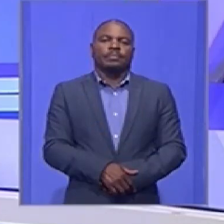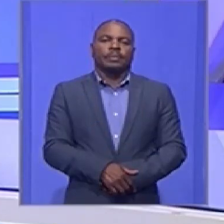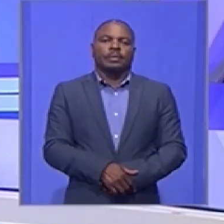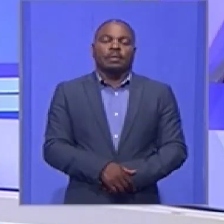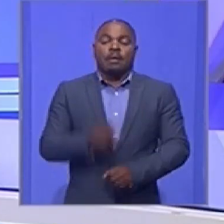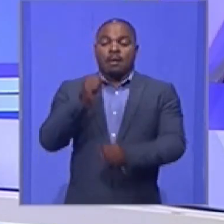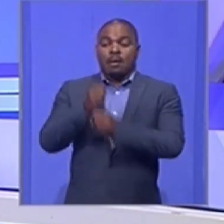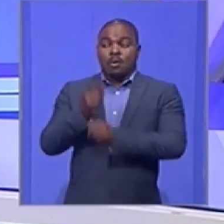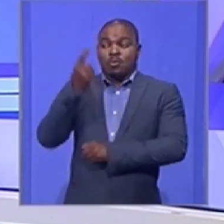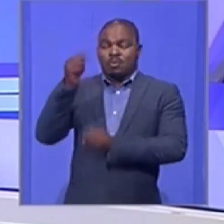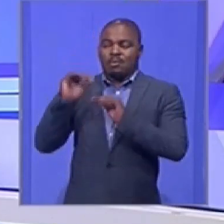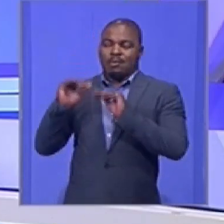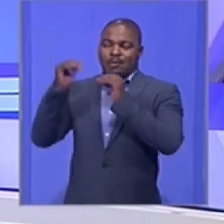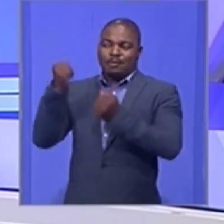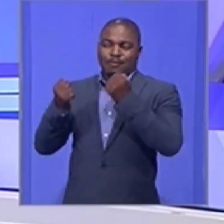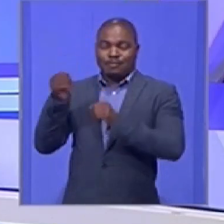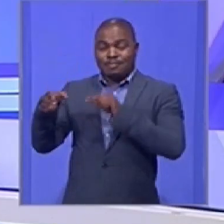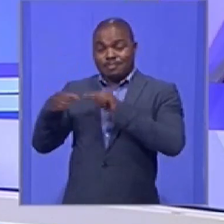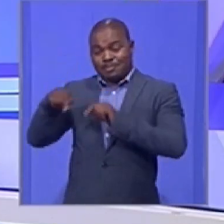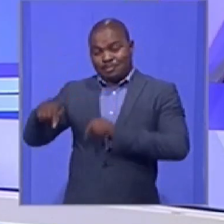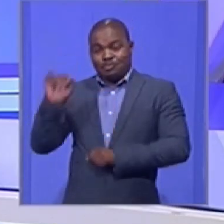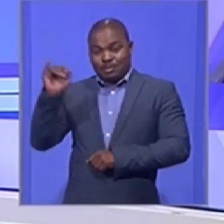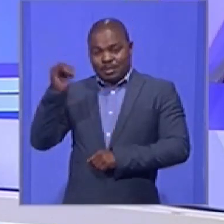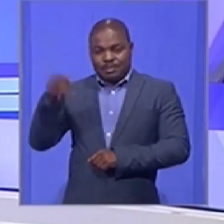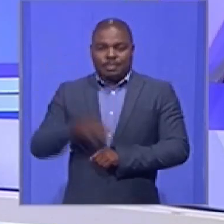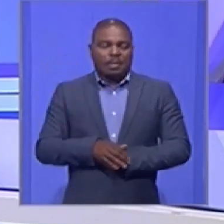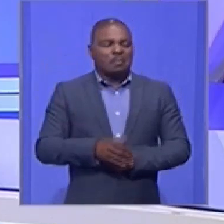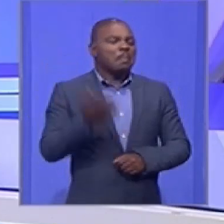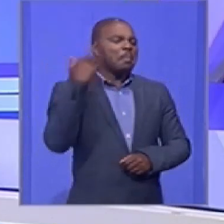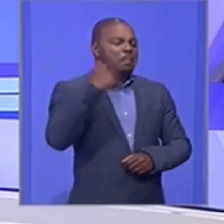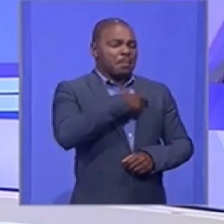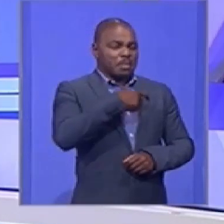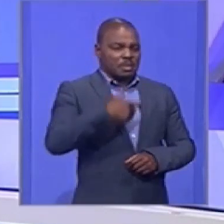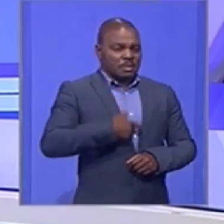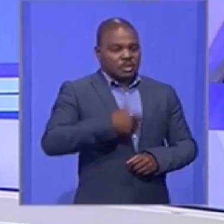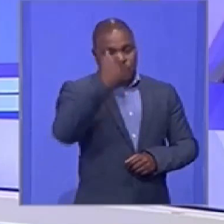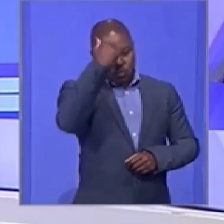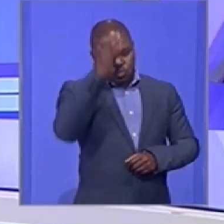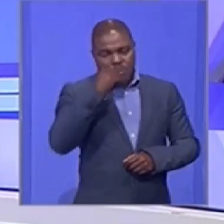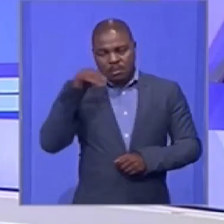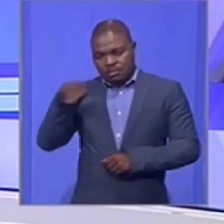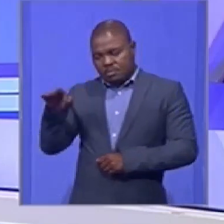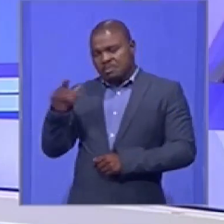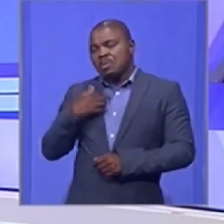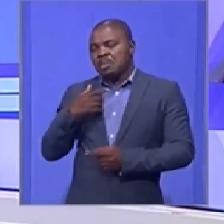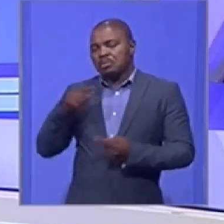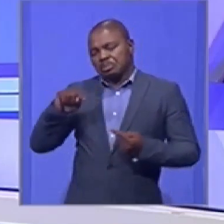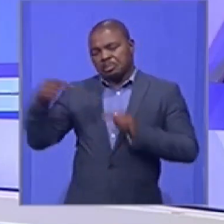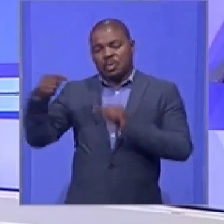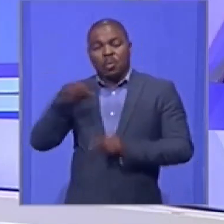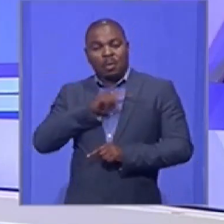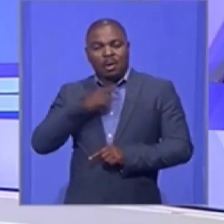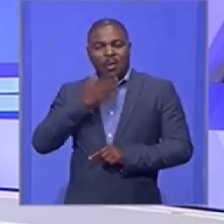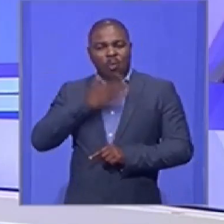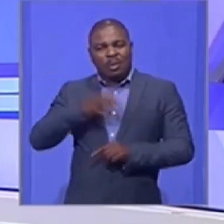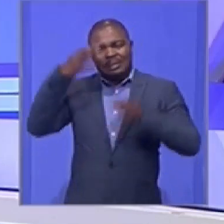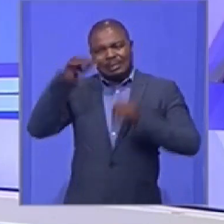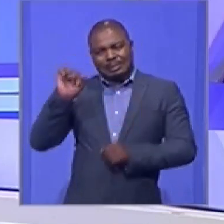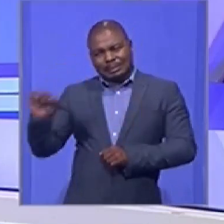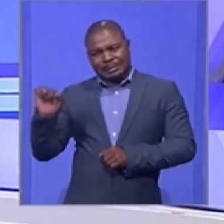Kgotlatshekelo ya Gauteng mono Johannesburg e kgapetse thoko kopo ya mopresidente wa maloba Jacob Zuma ya go ikuela kgatlhano le katlholo